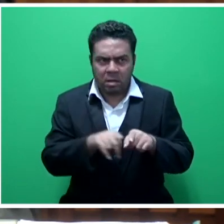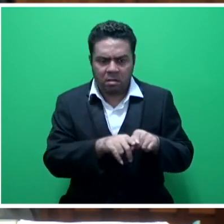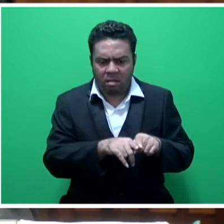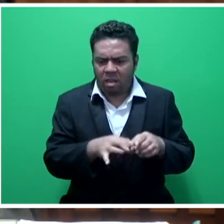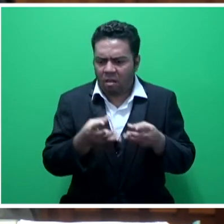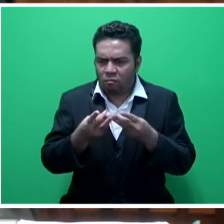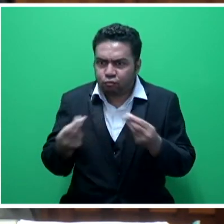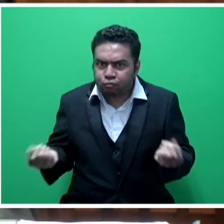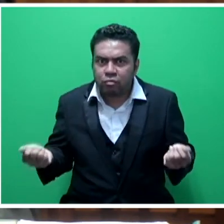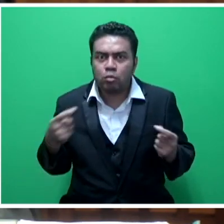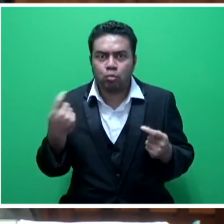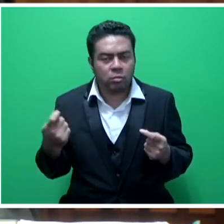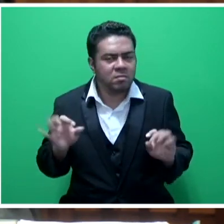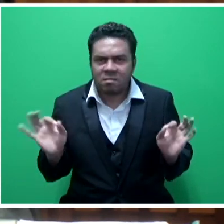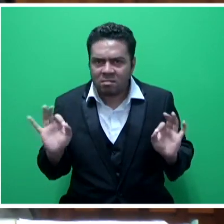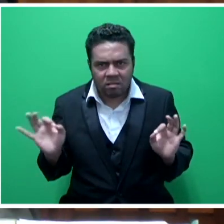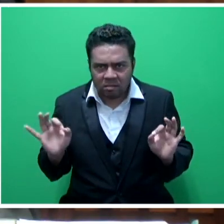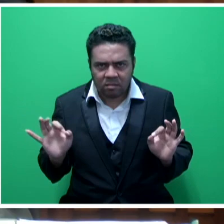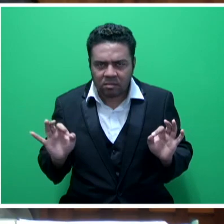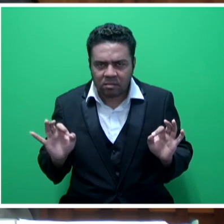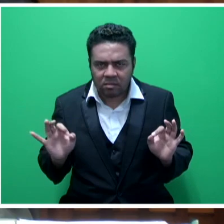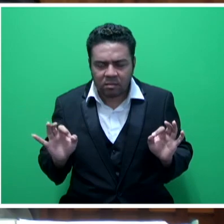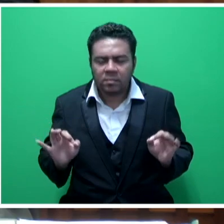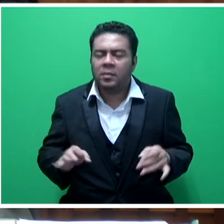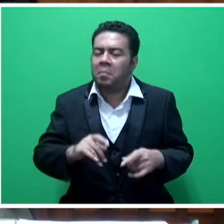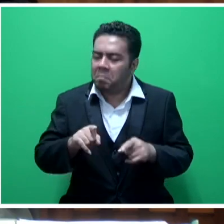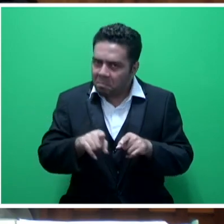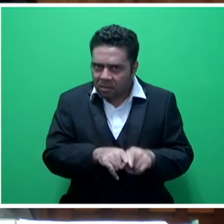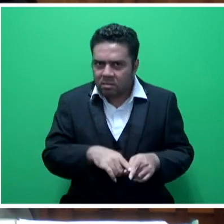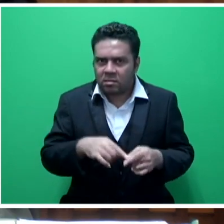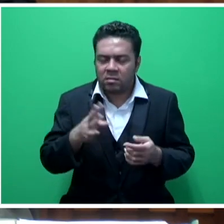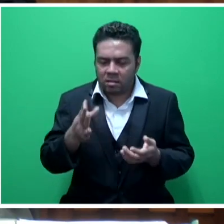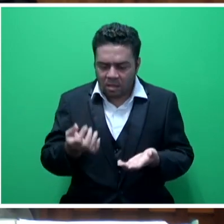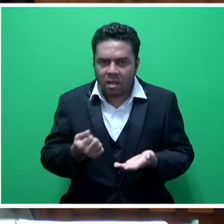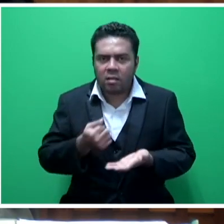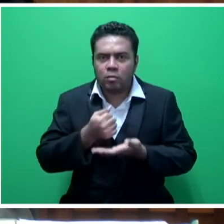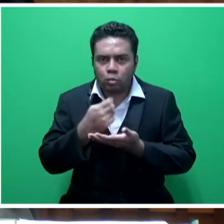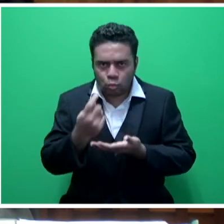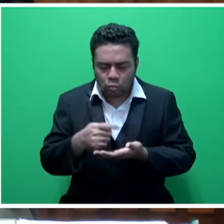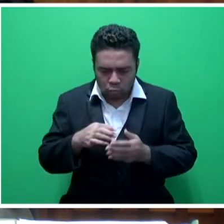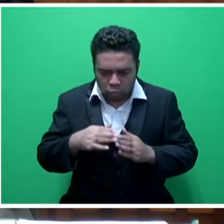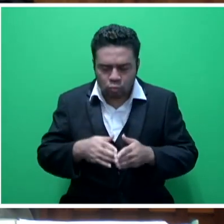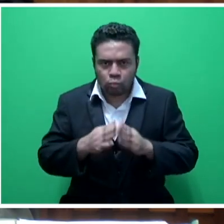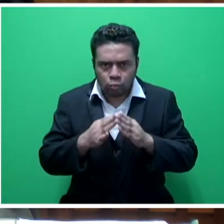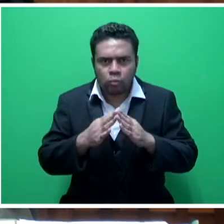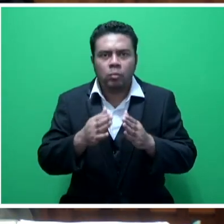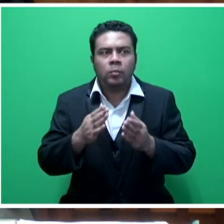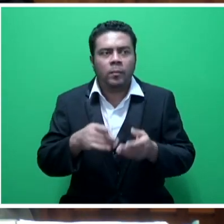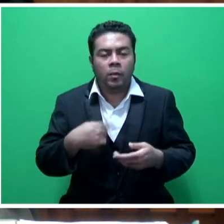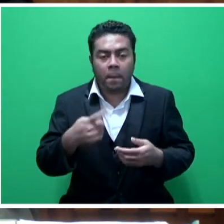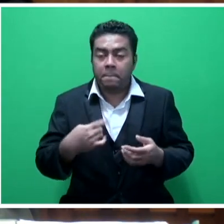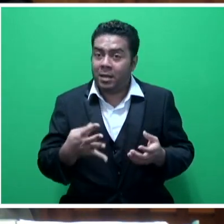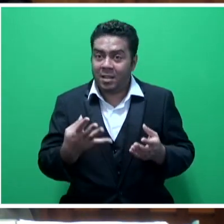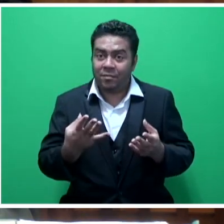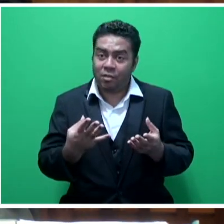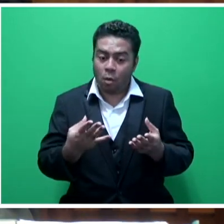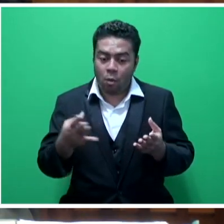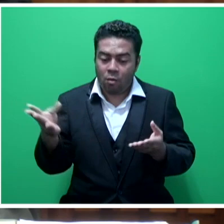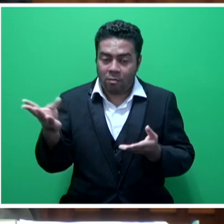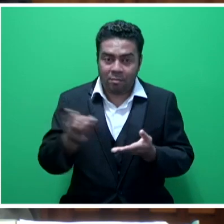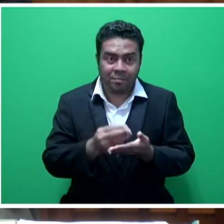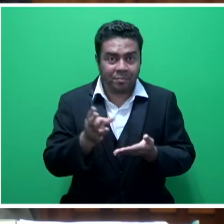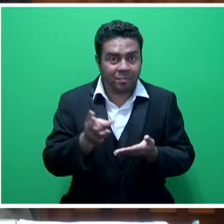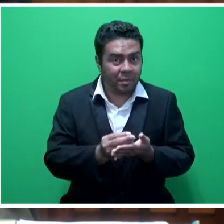insolvent. That does not mean, Mr. Speaker, sir, that they're technically insolvent. Of course, if your source of revenue is withered away, cash flow